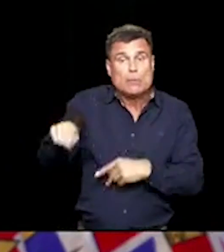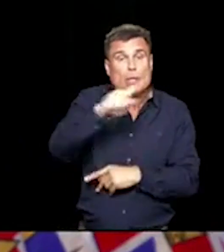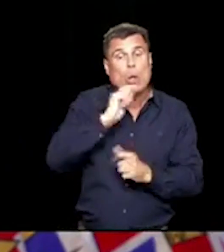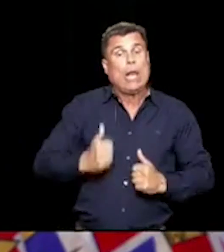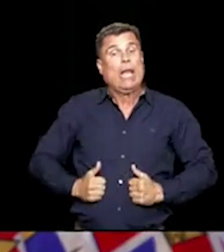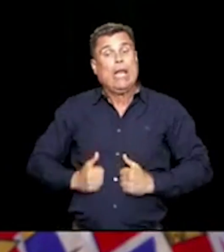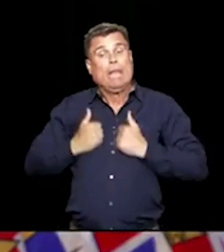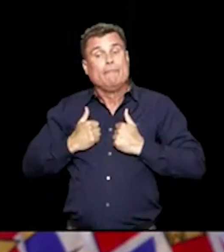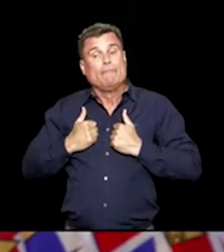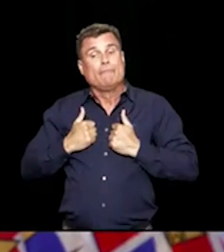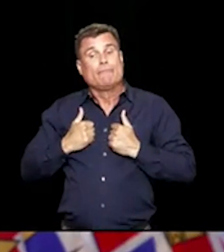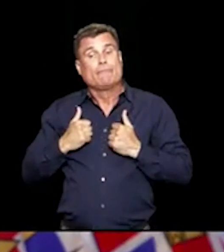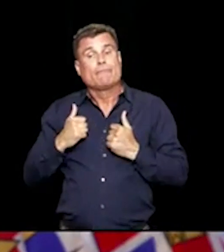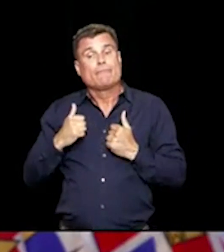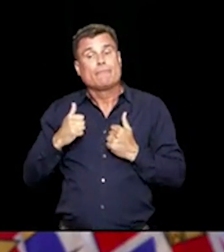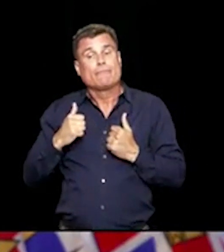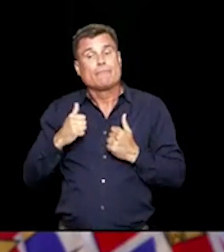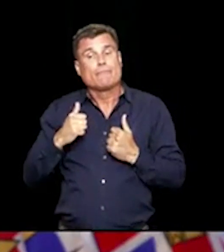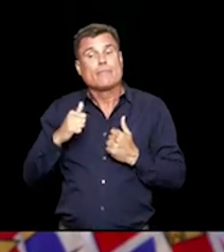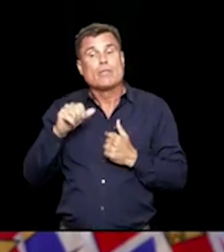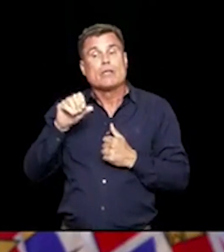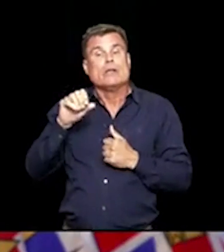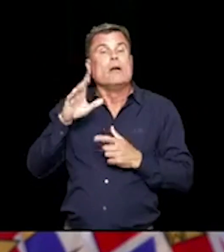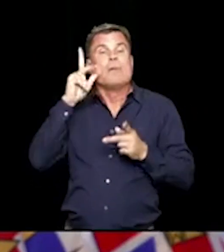in shelters and the impact that has had